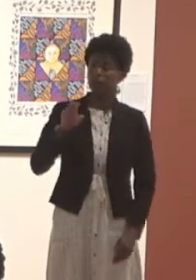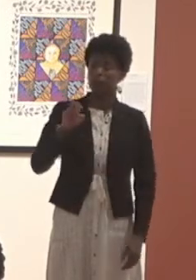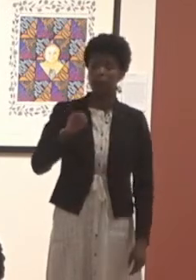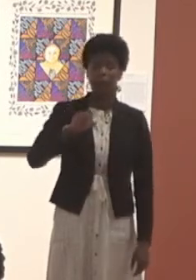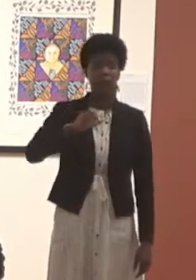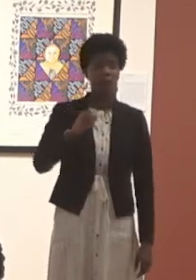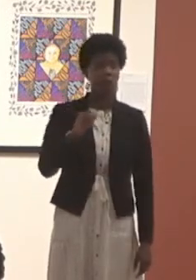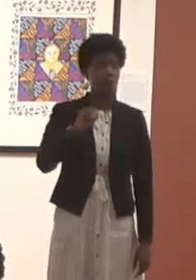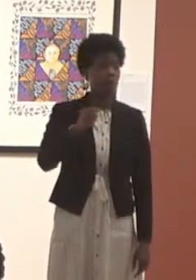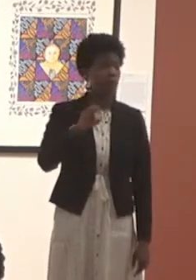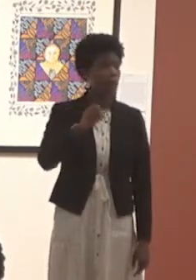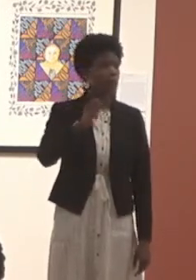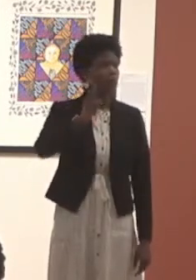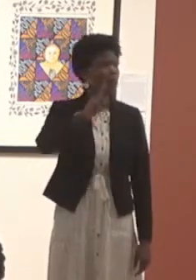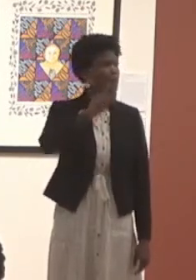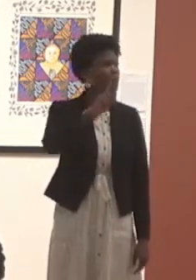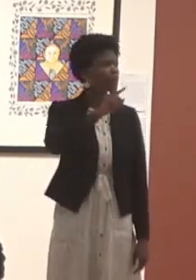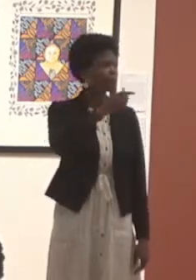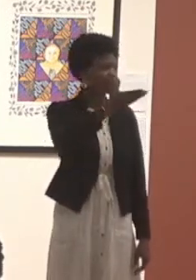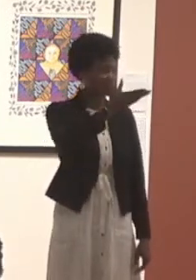Jones, where's Ben at?